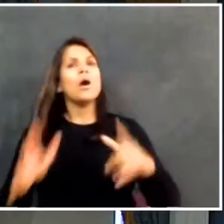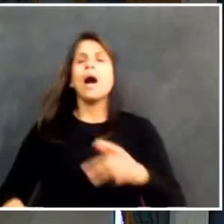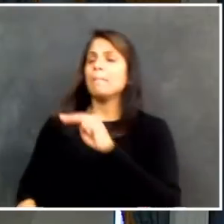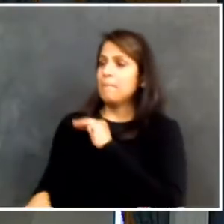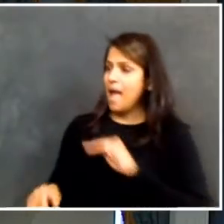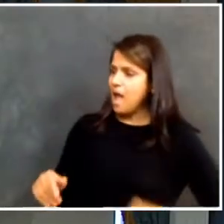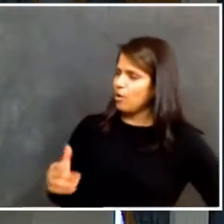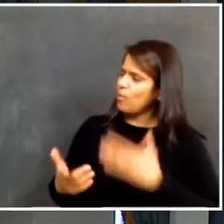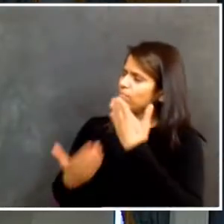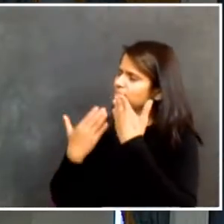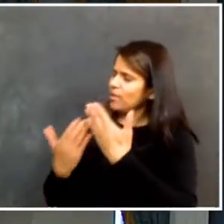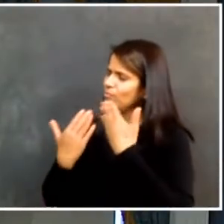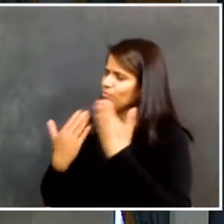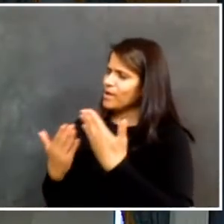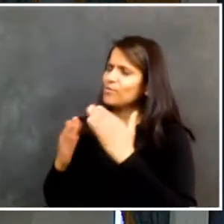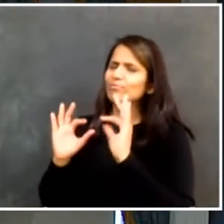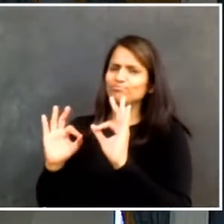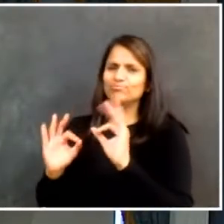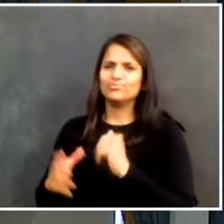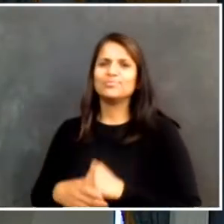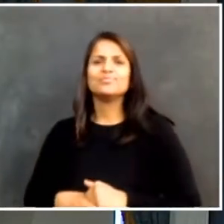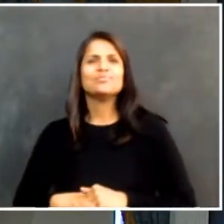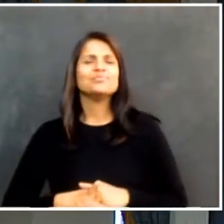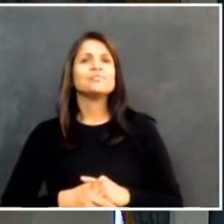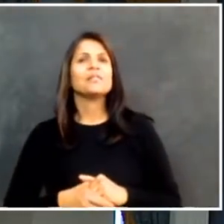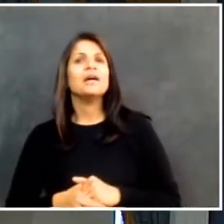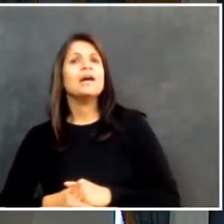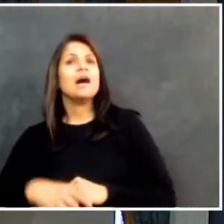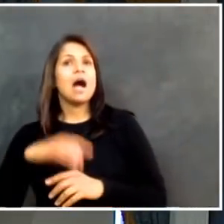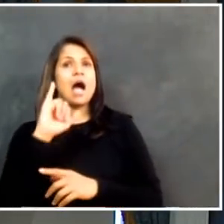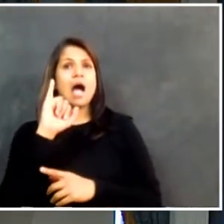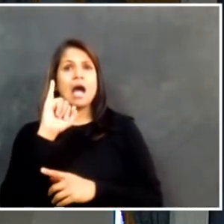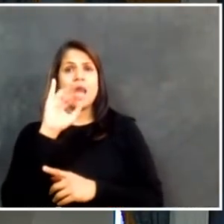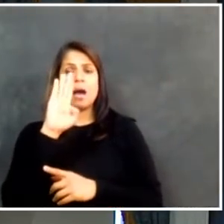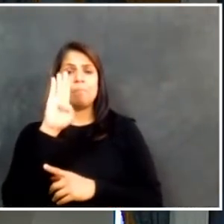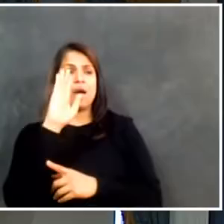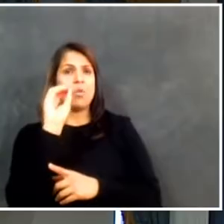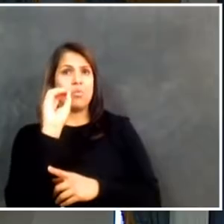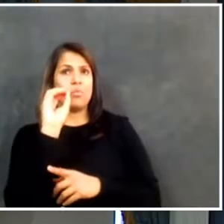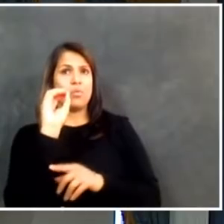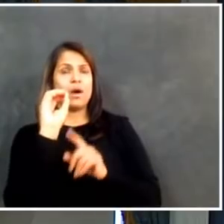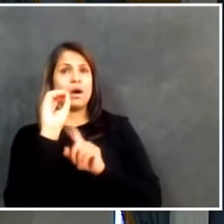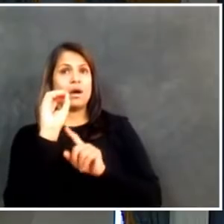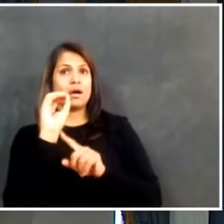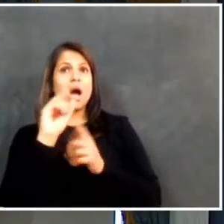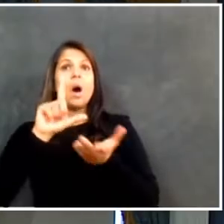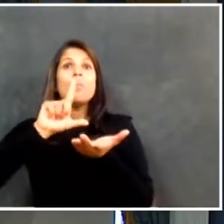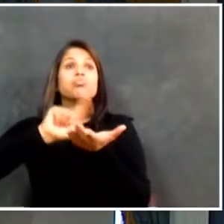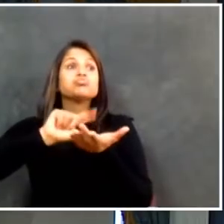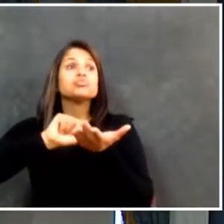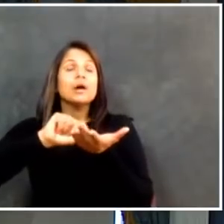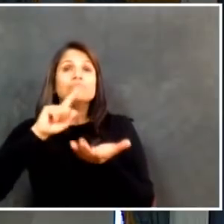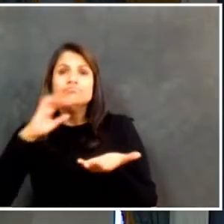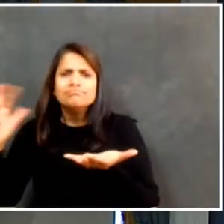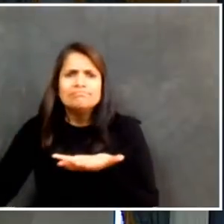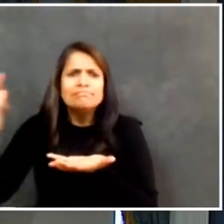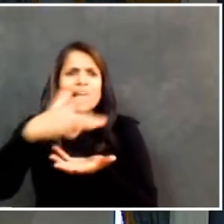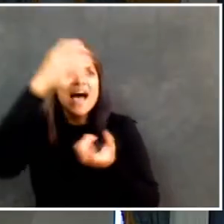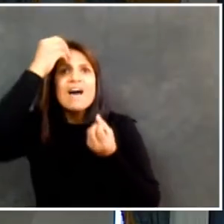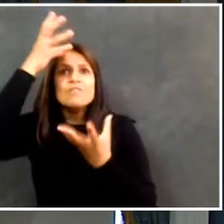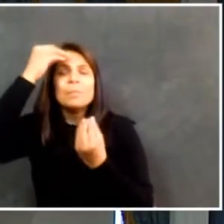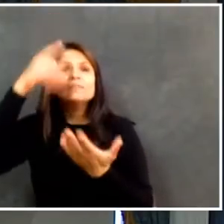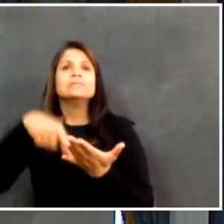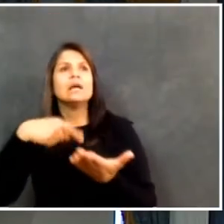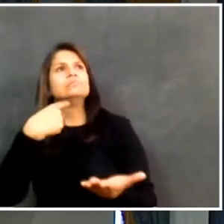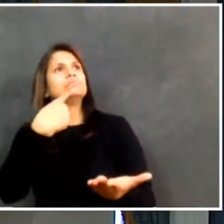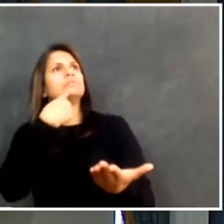The IBO today came out with a report that said almost $10 billion in revenue will be lost